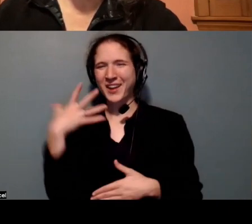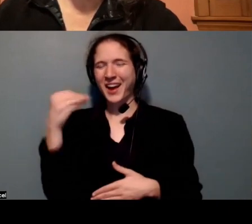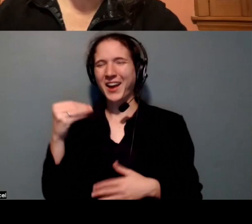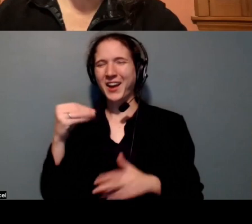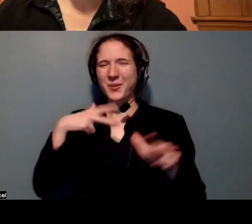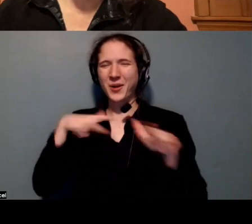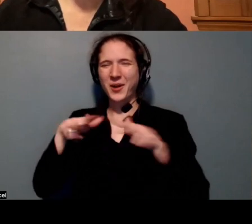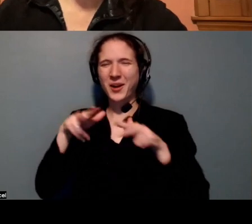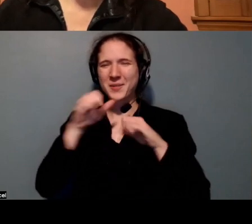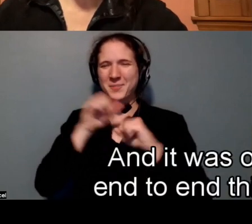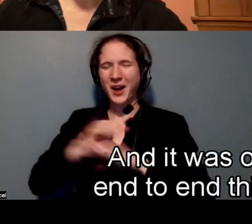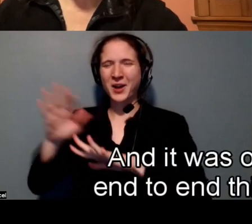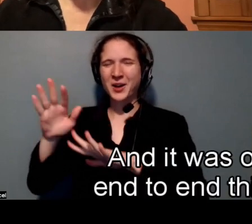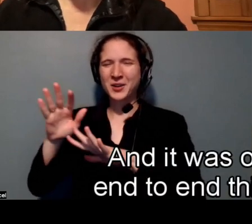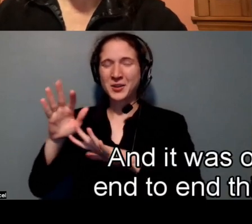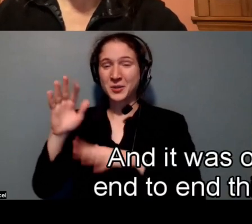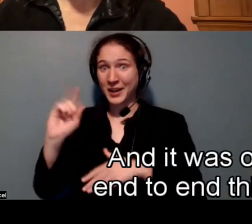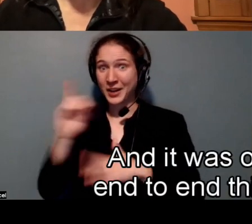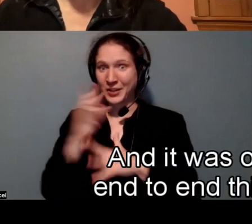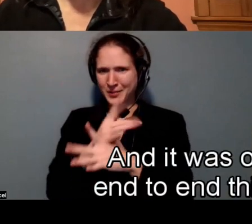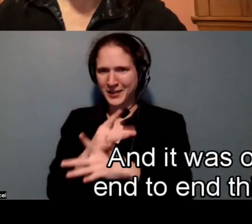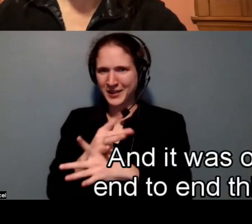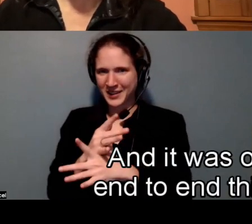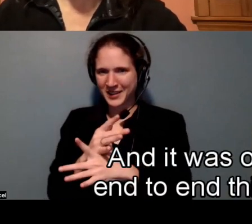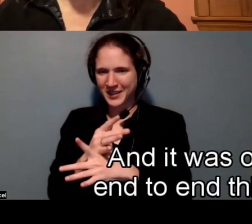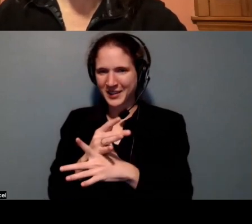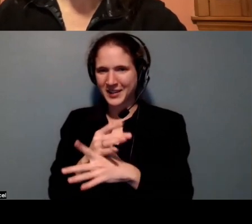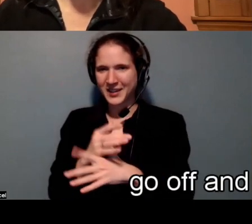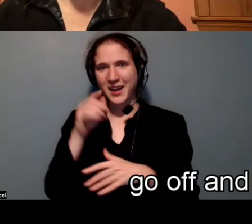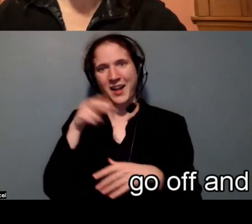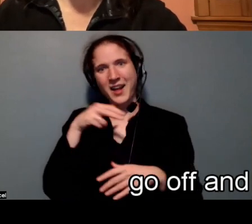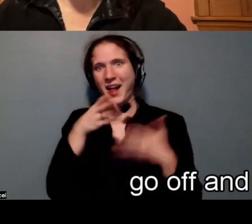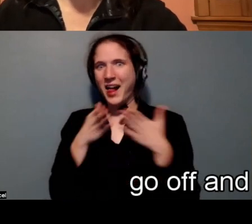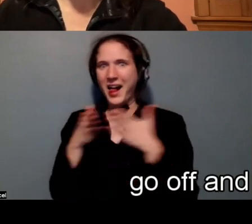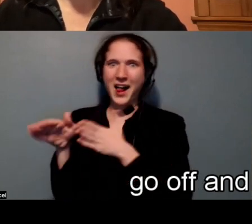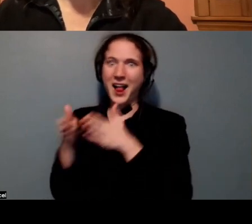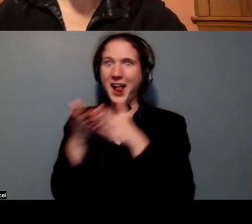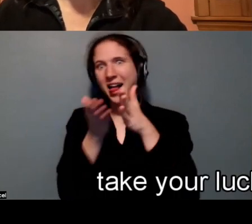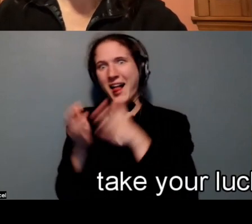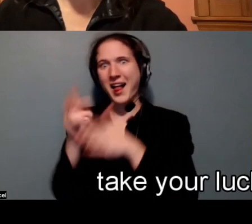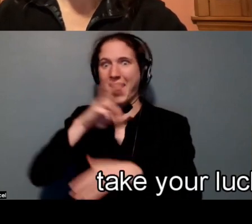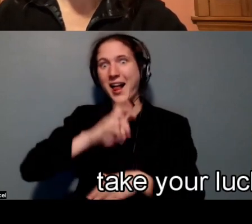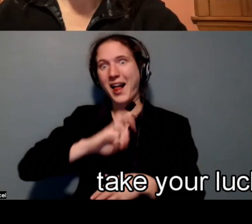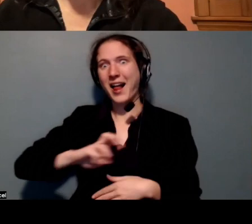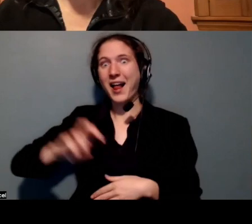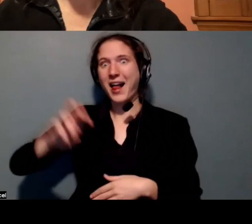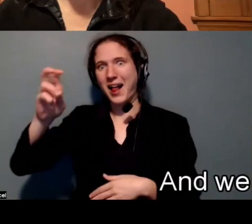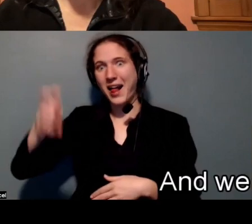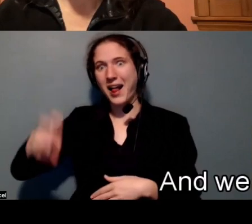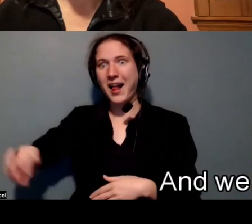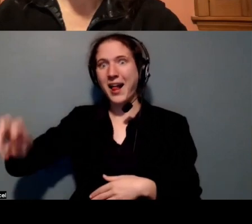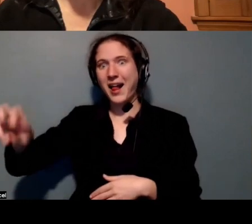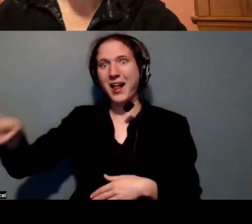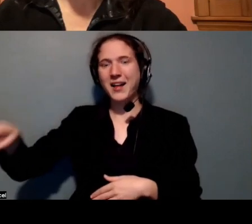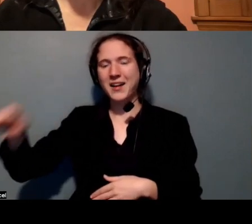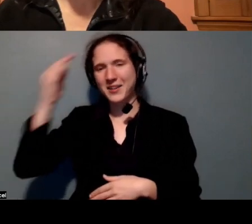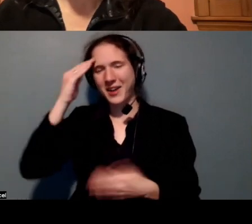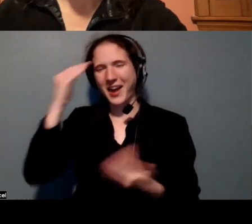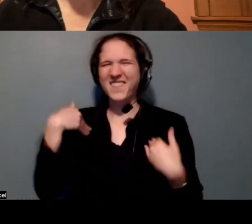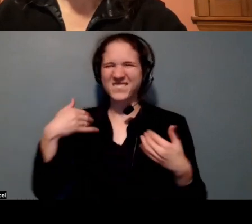in Germany. And it was one of these inn-to-inn things, and you go up and they take your luggage around. And we were in